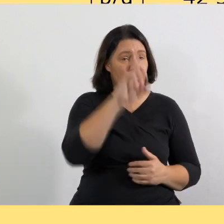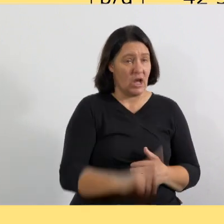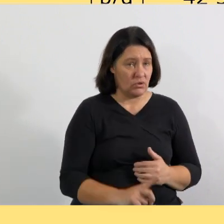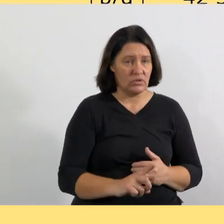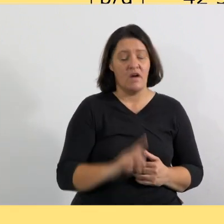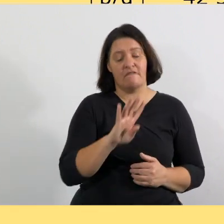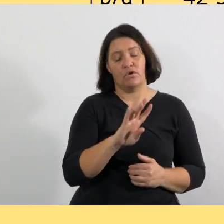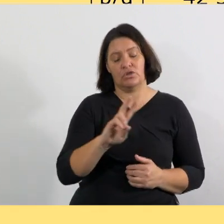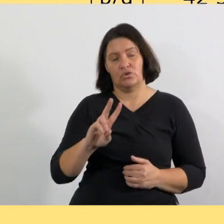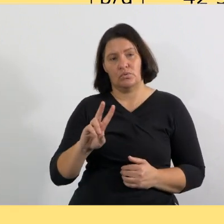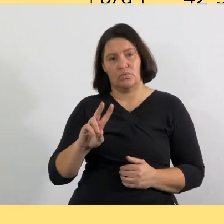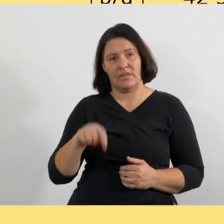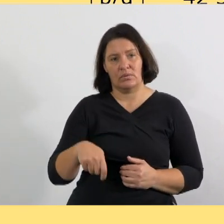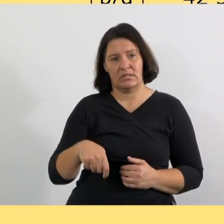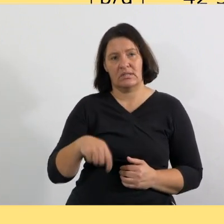down,